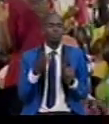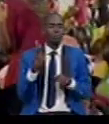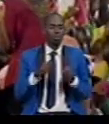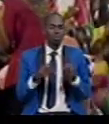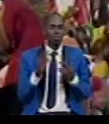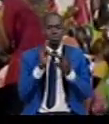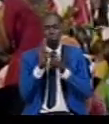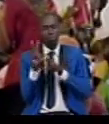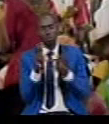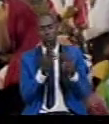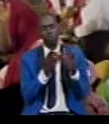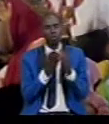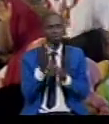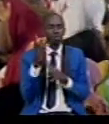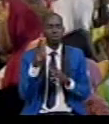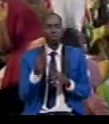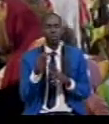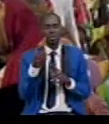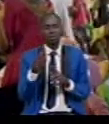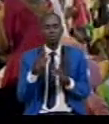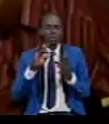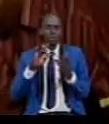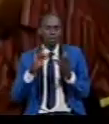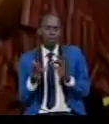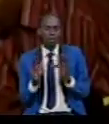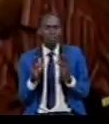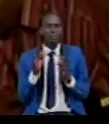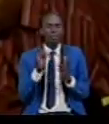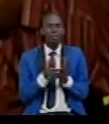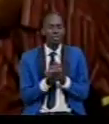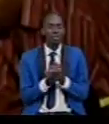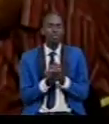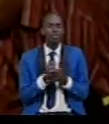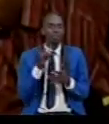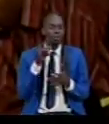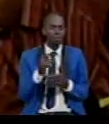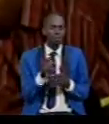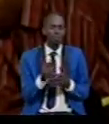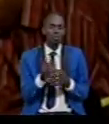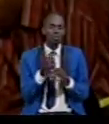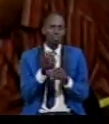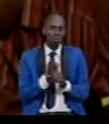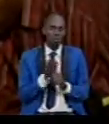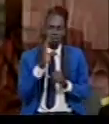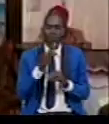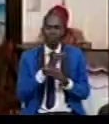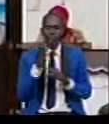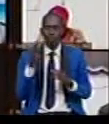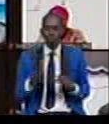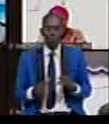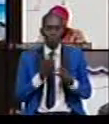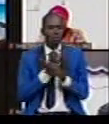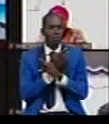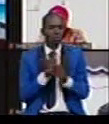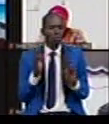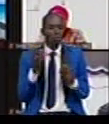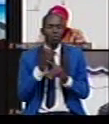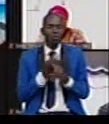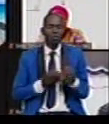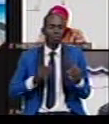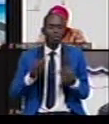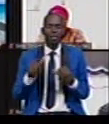television, anywhere that want your total freedom from every form of